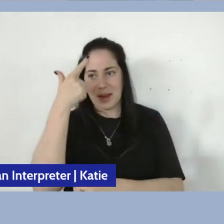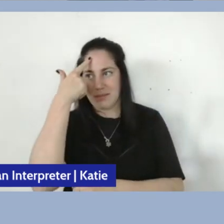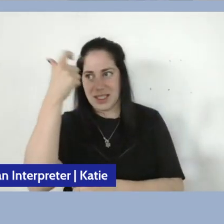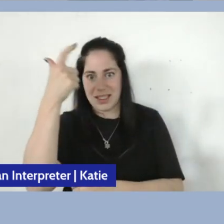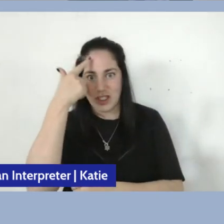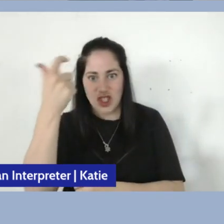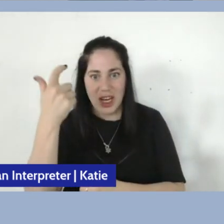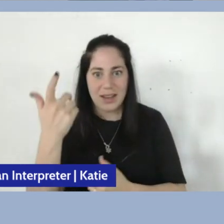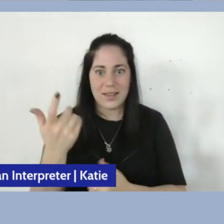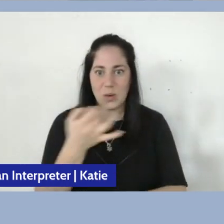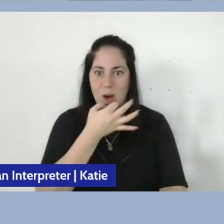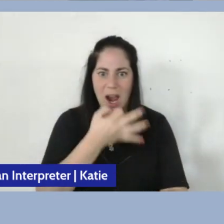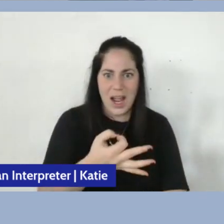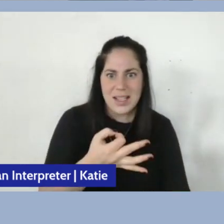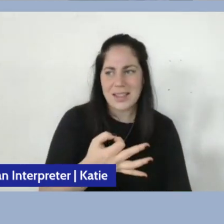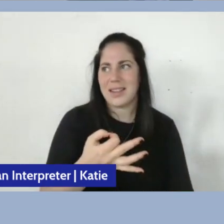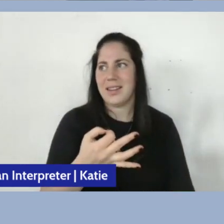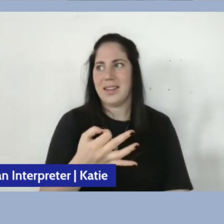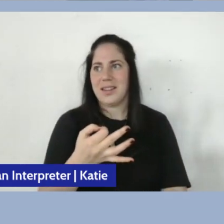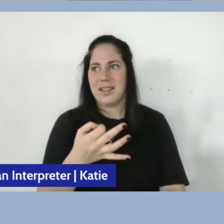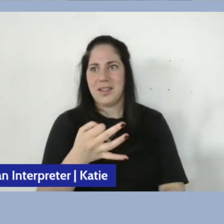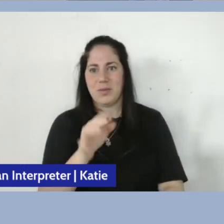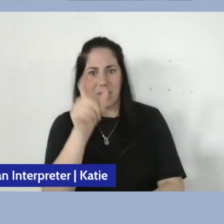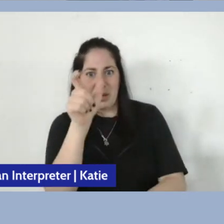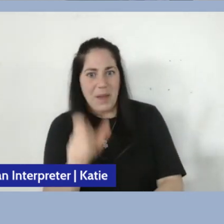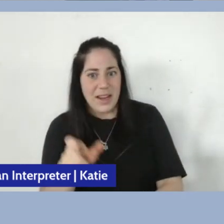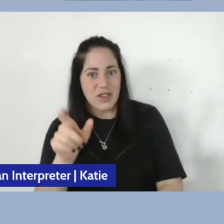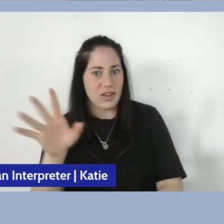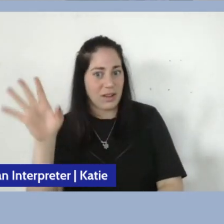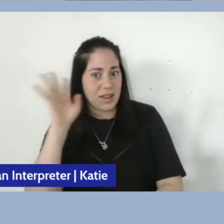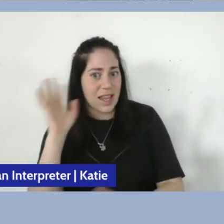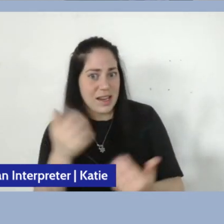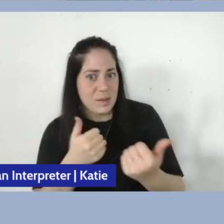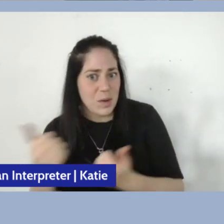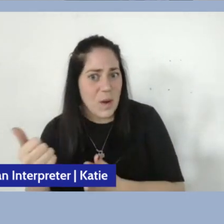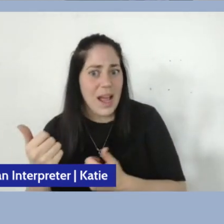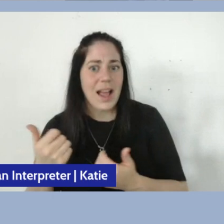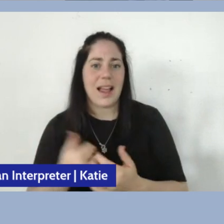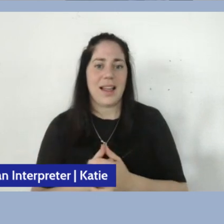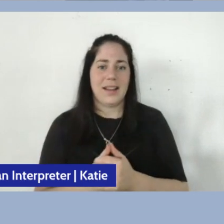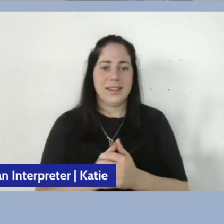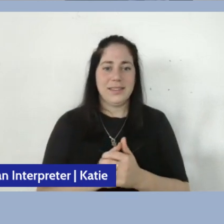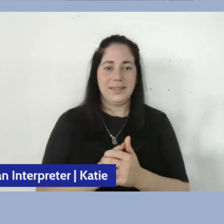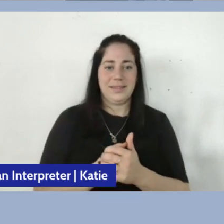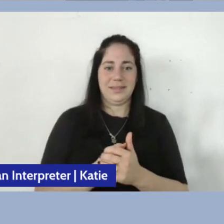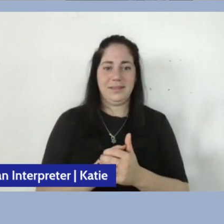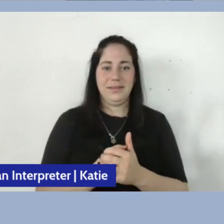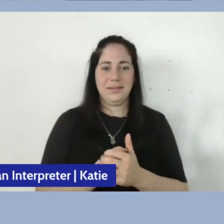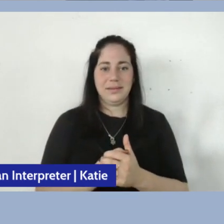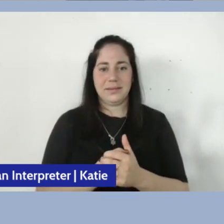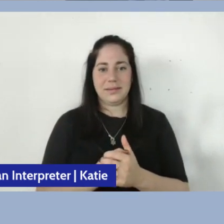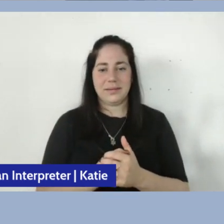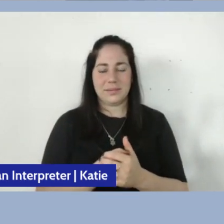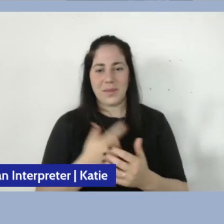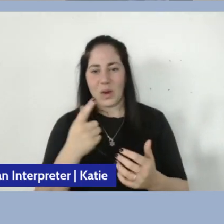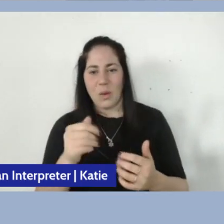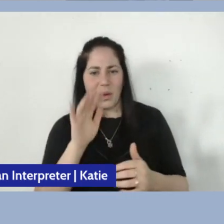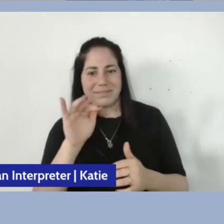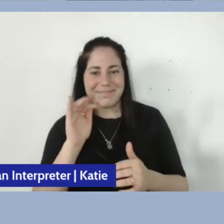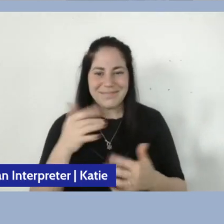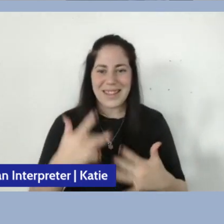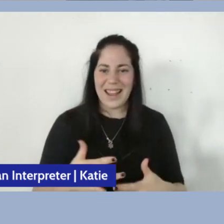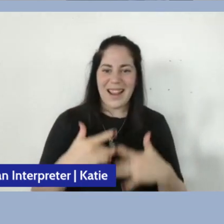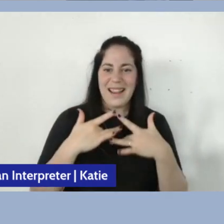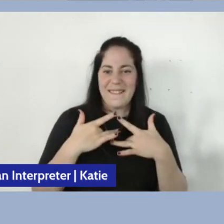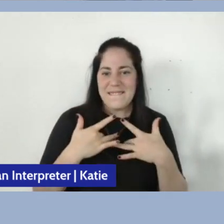ask, was the patient able to hear them well? Was the clinician able to hear if they're feeling as though, they didn't do a good job? But to